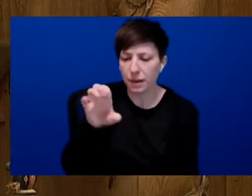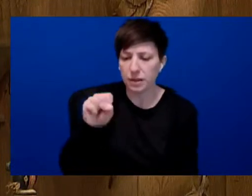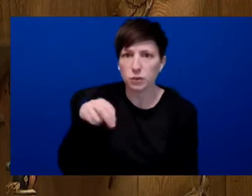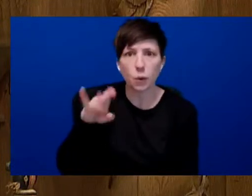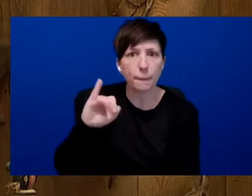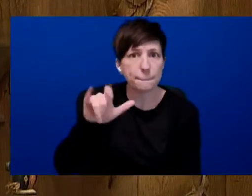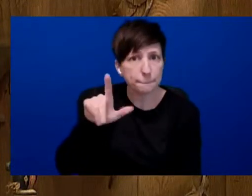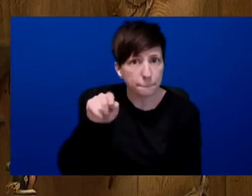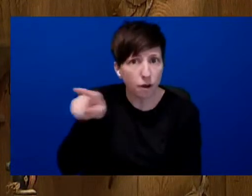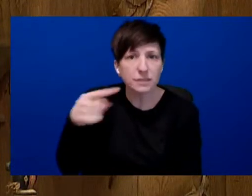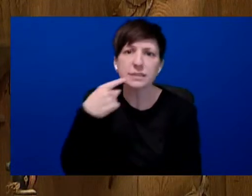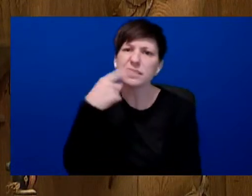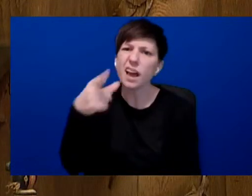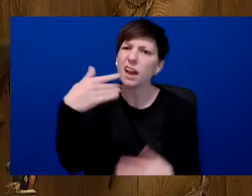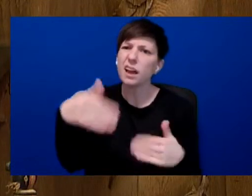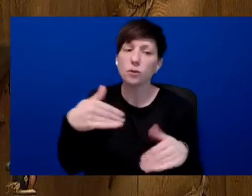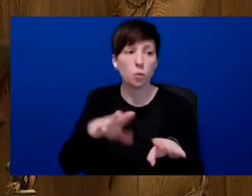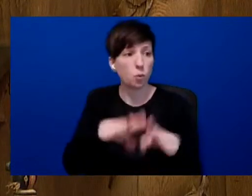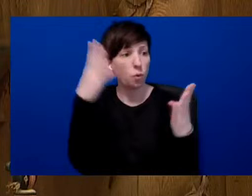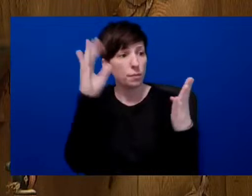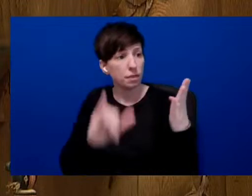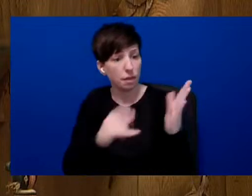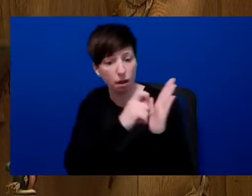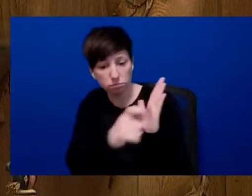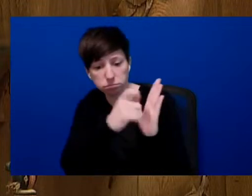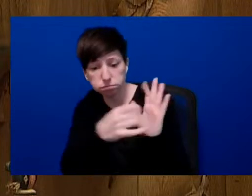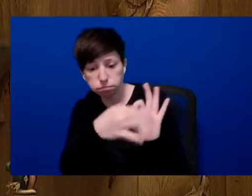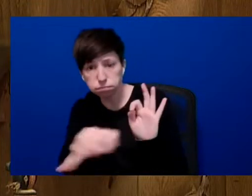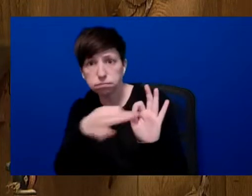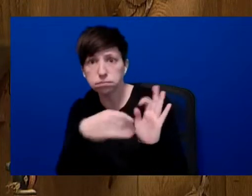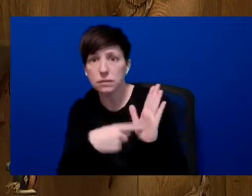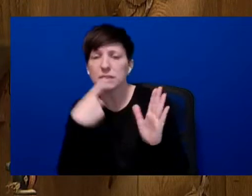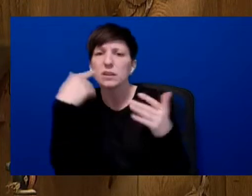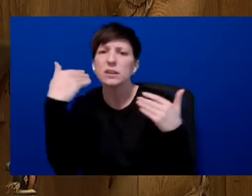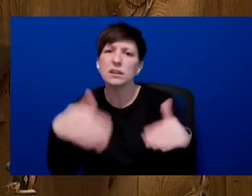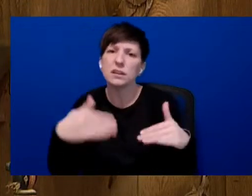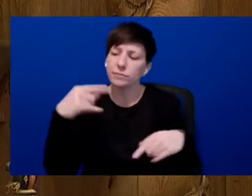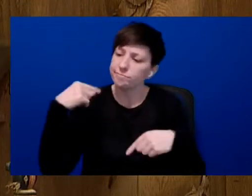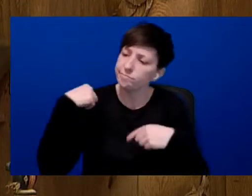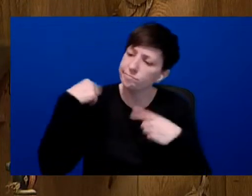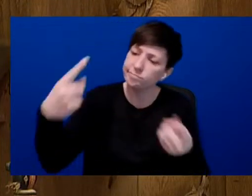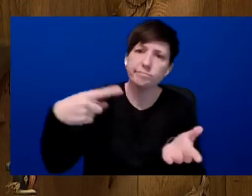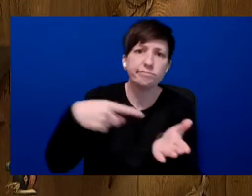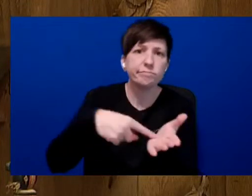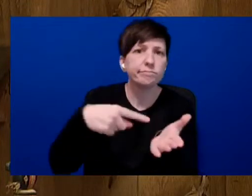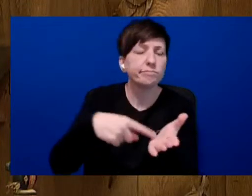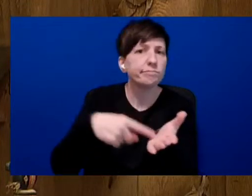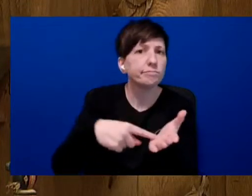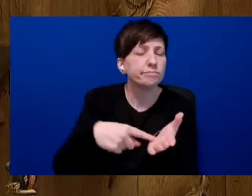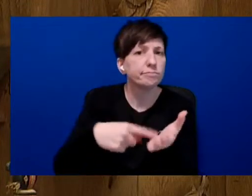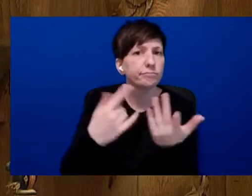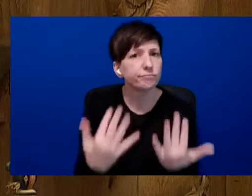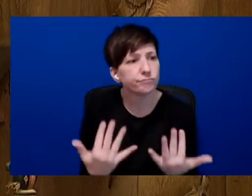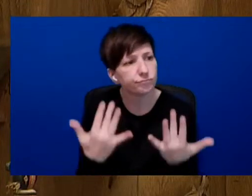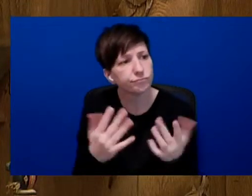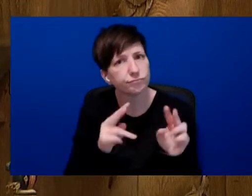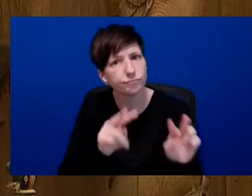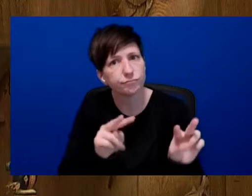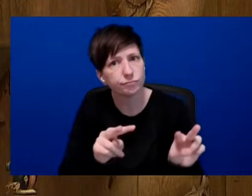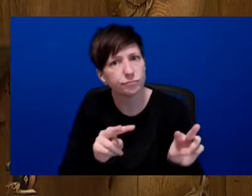long time coming. Words and symbols like this are undoubtedly important, but actions must